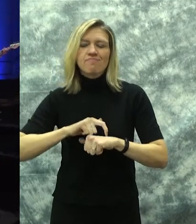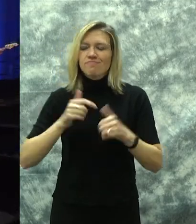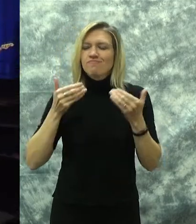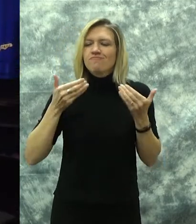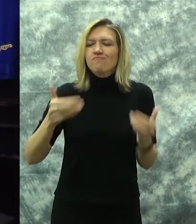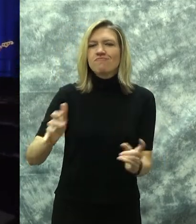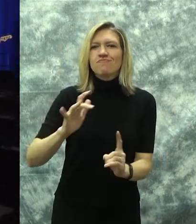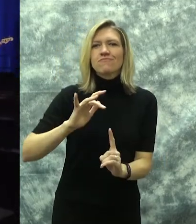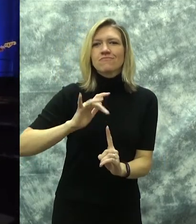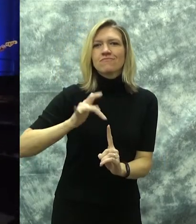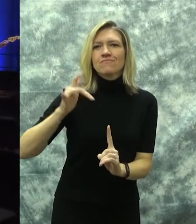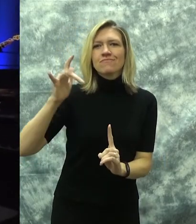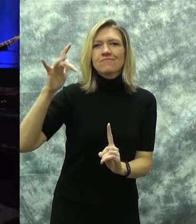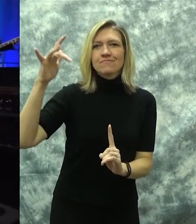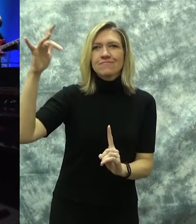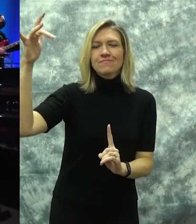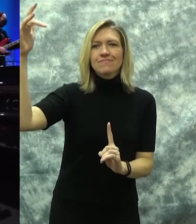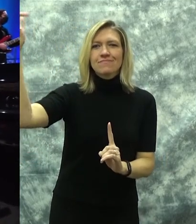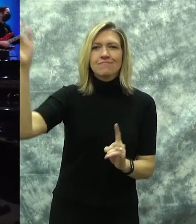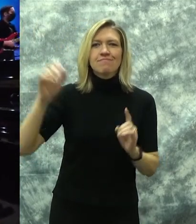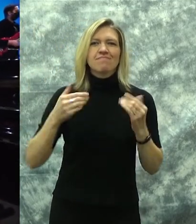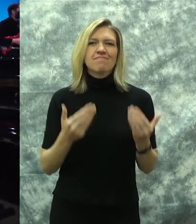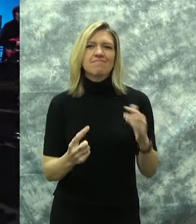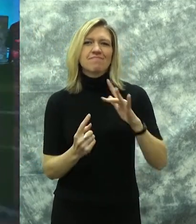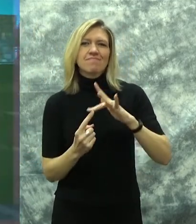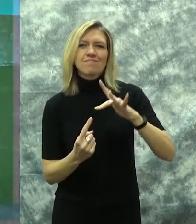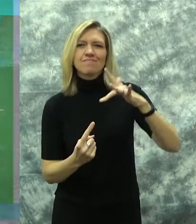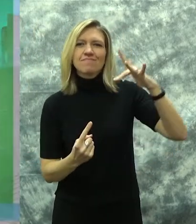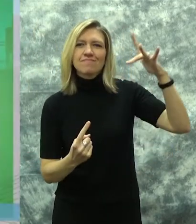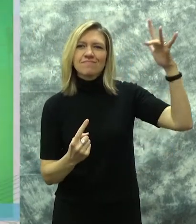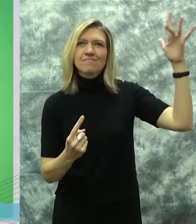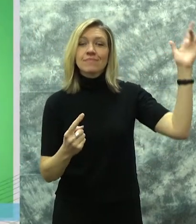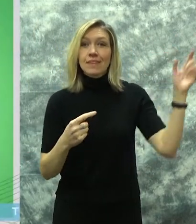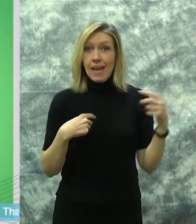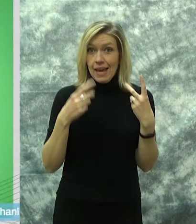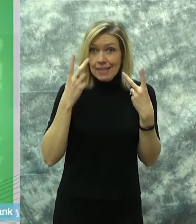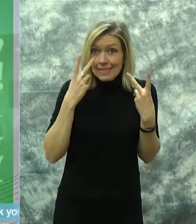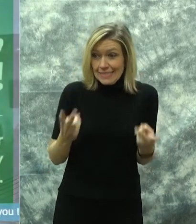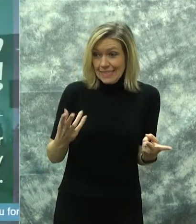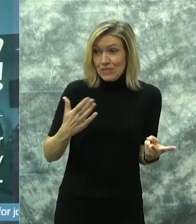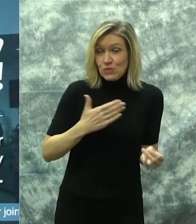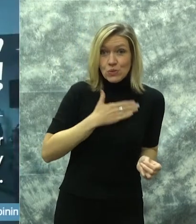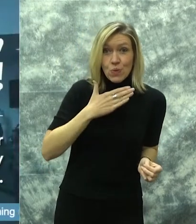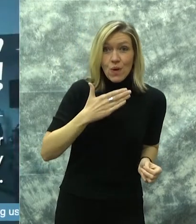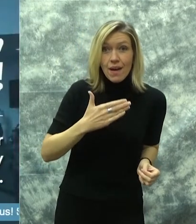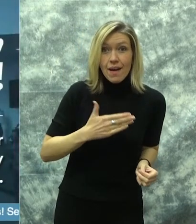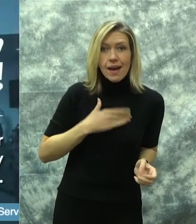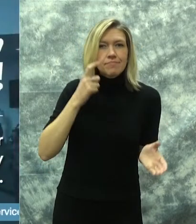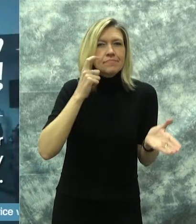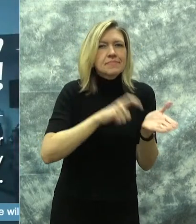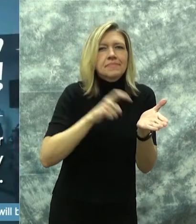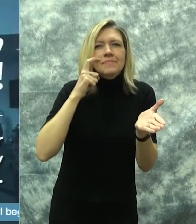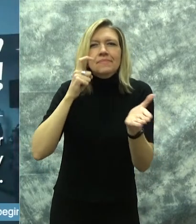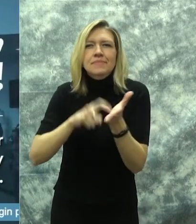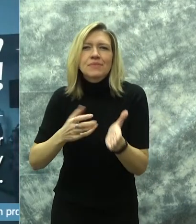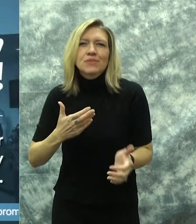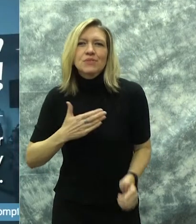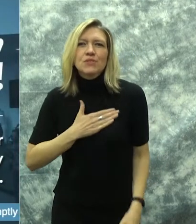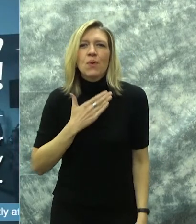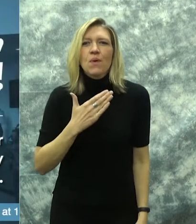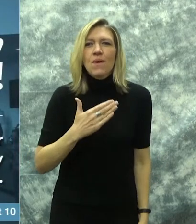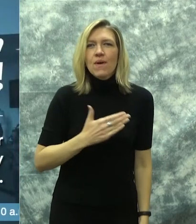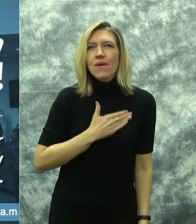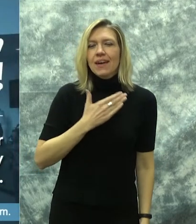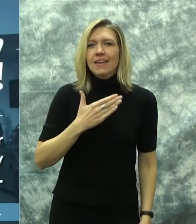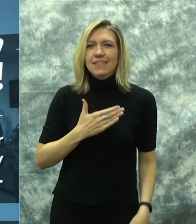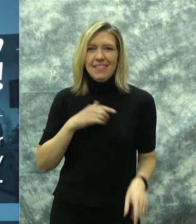shine. Let it shine. I see the joy. I see the joy in